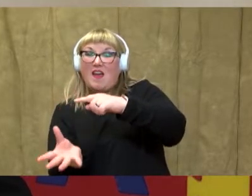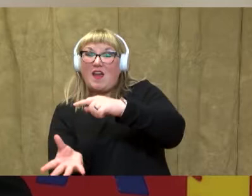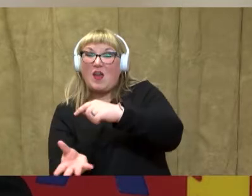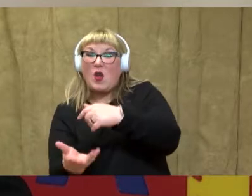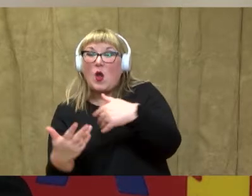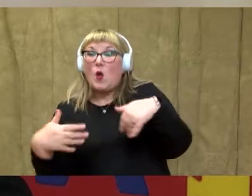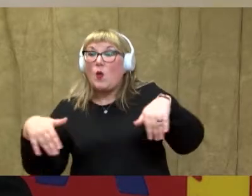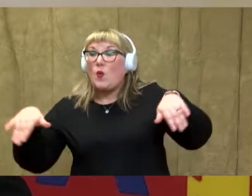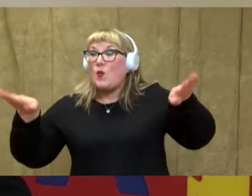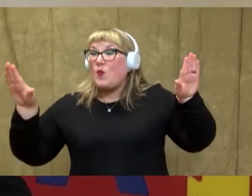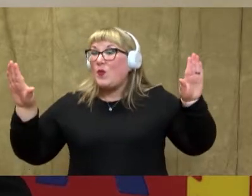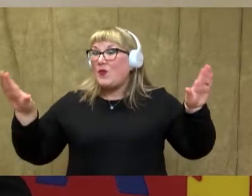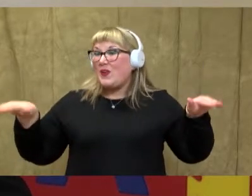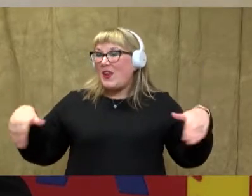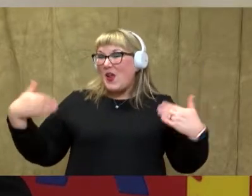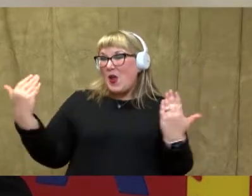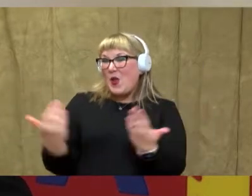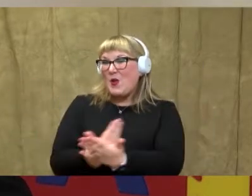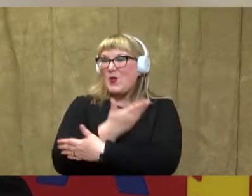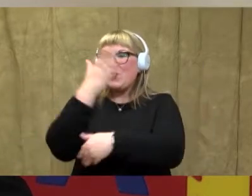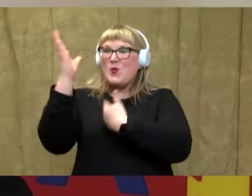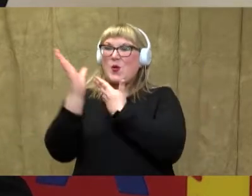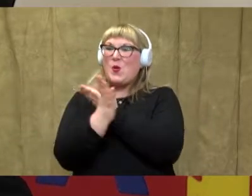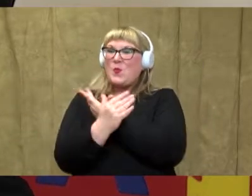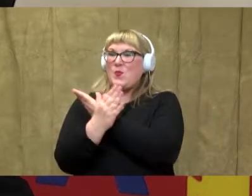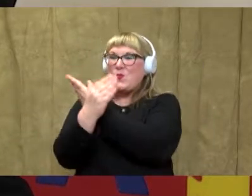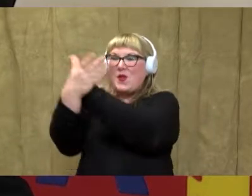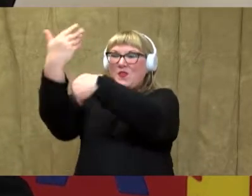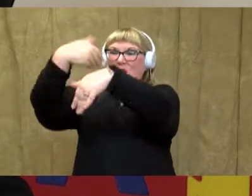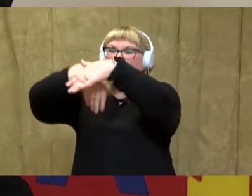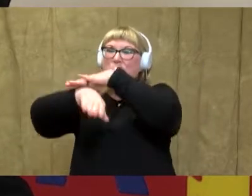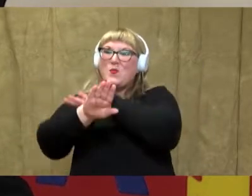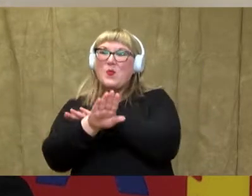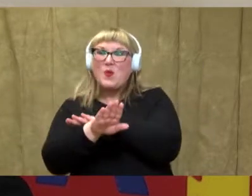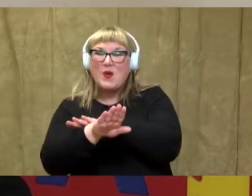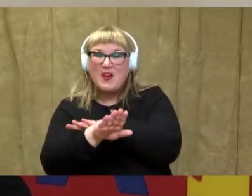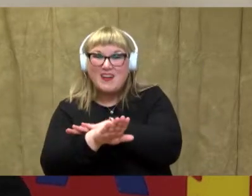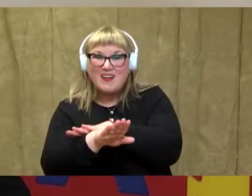Wings unfold, new butterflies are born.